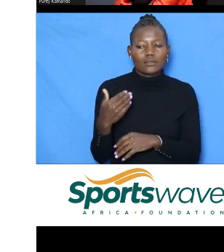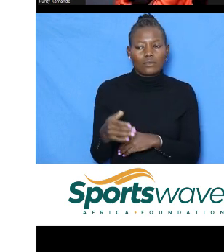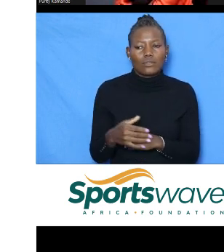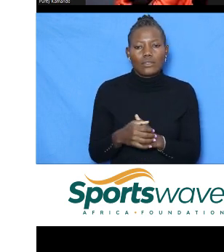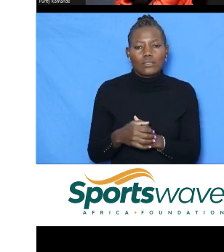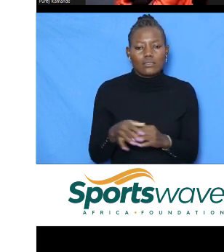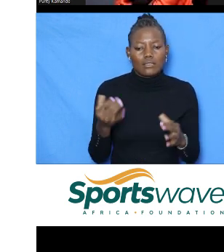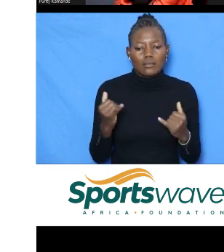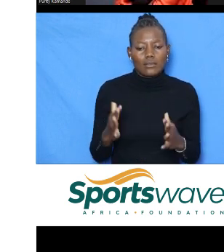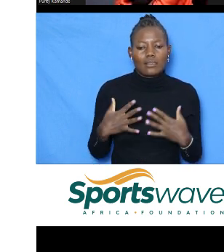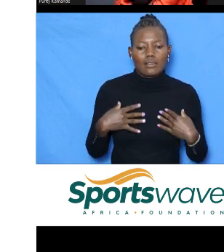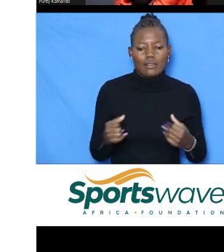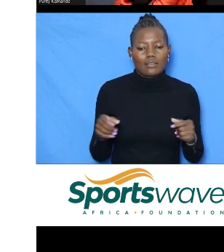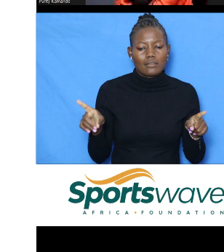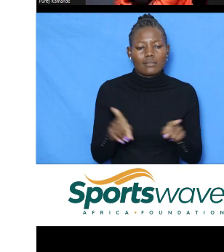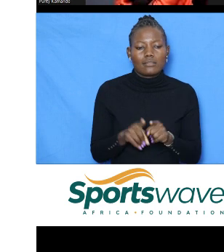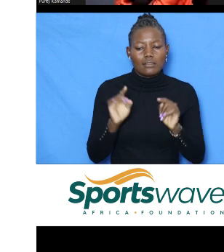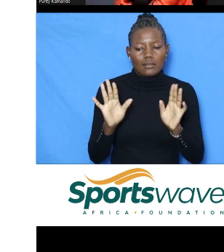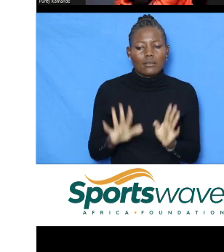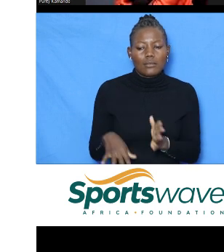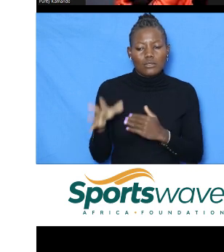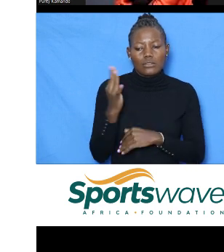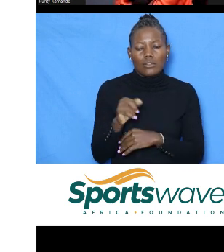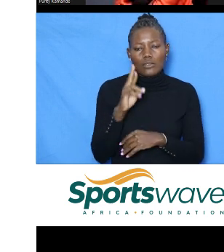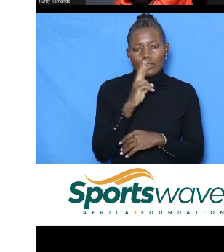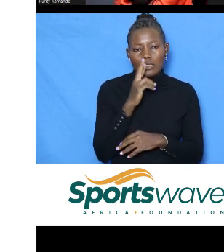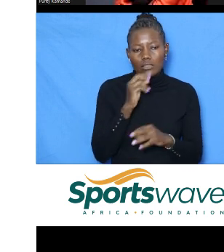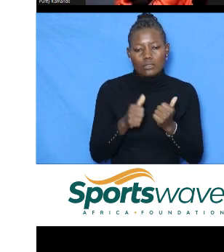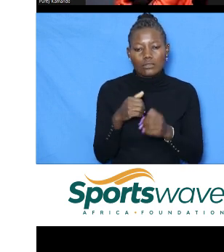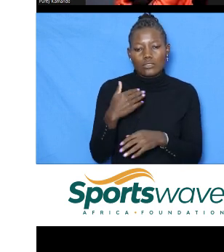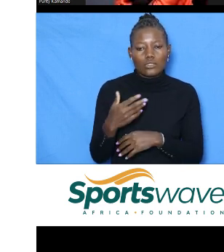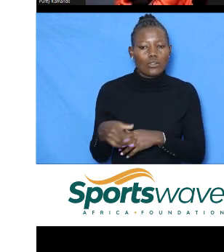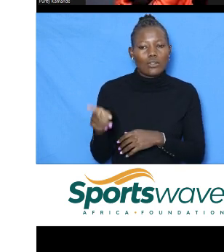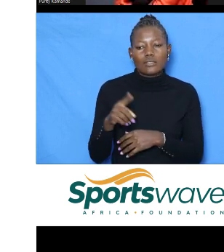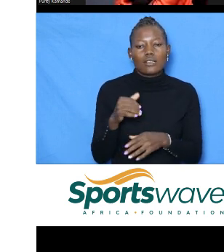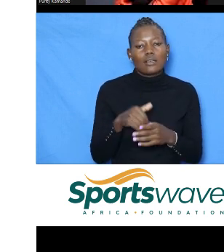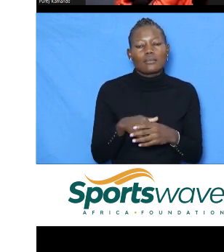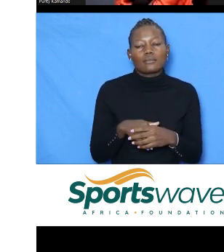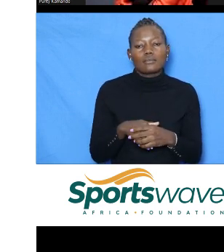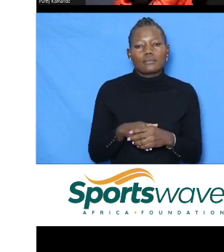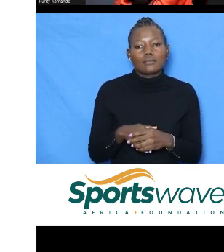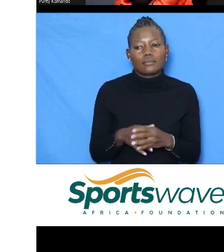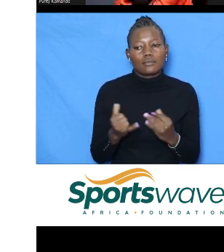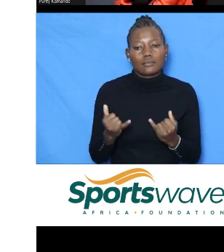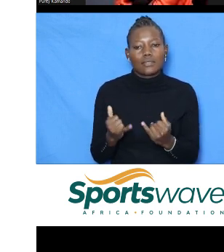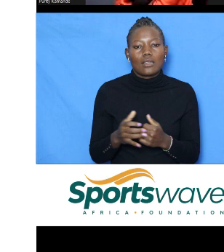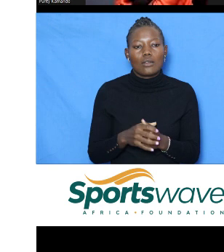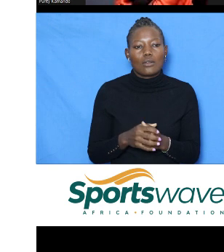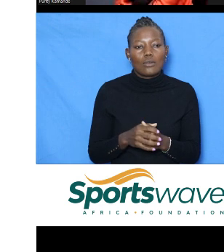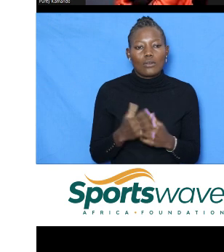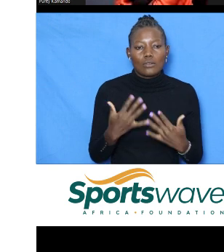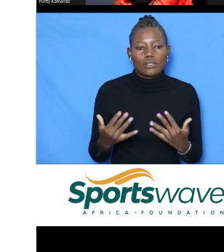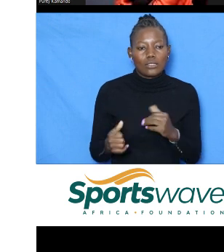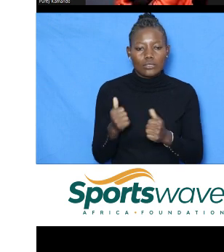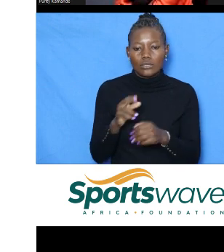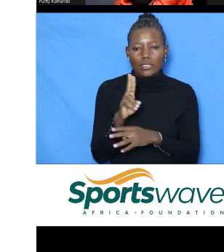athlete's health is also compromised because of the health risks that usually come in with doping. So some common substances that are used